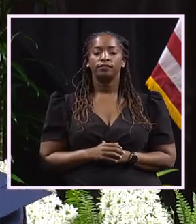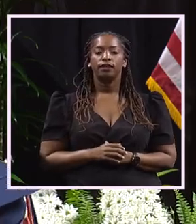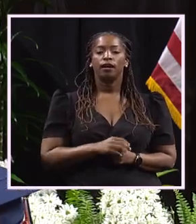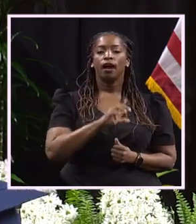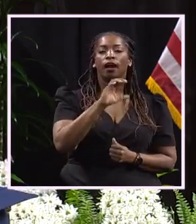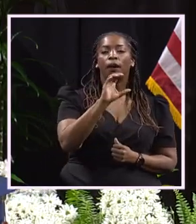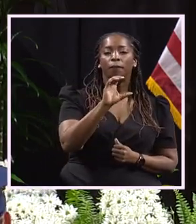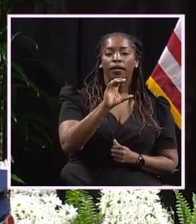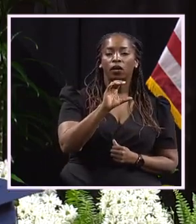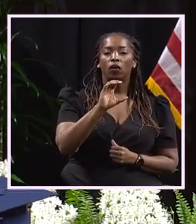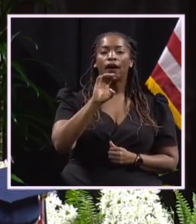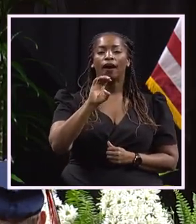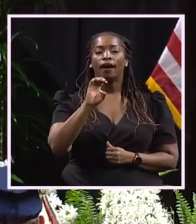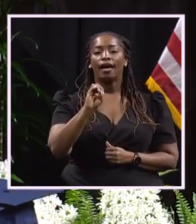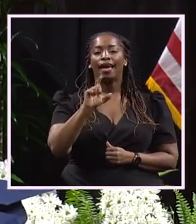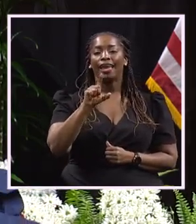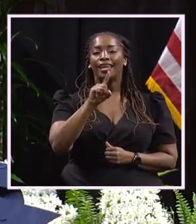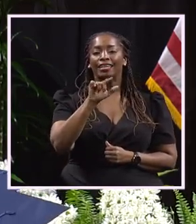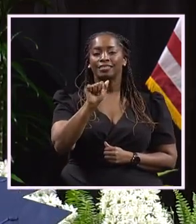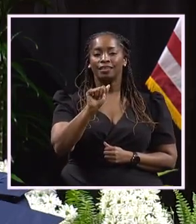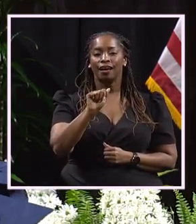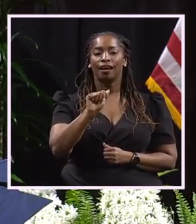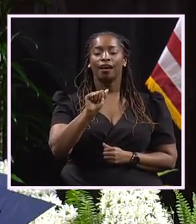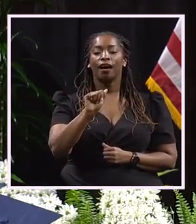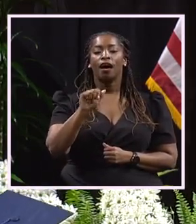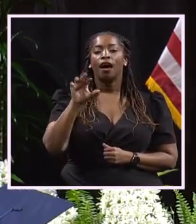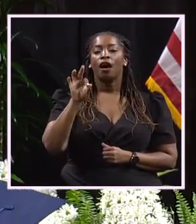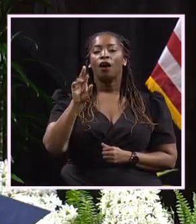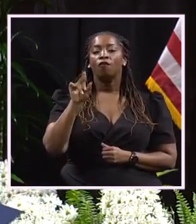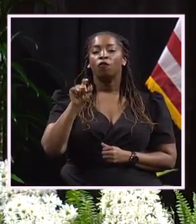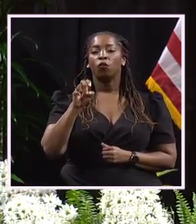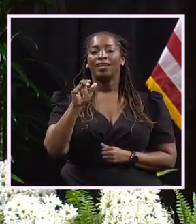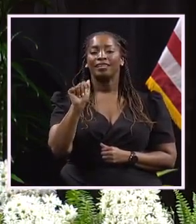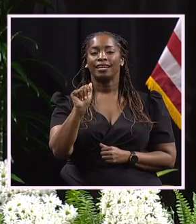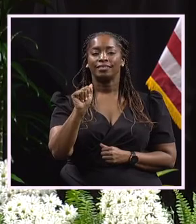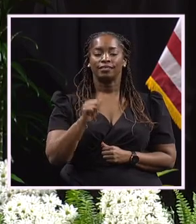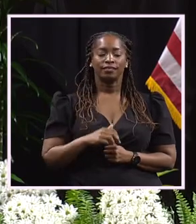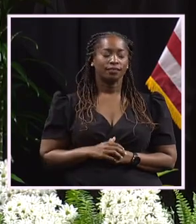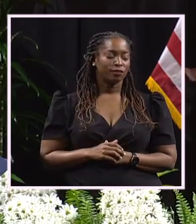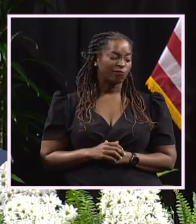Camille Elisa C. Fuentes Gaspard,